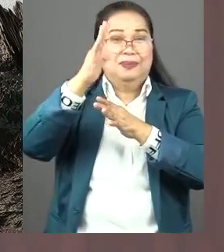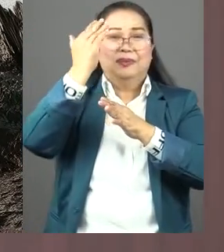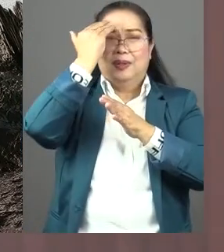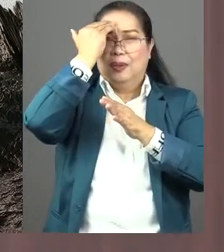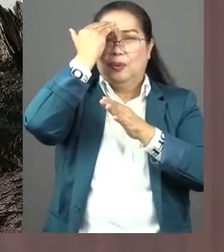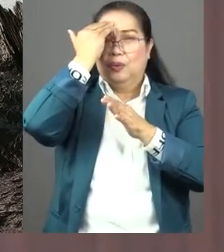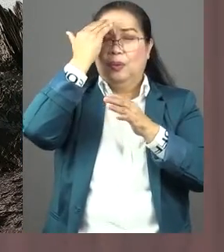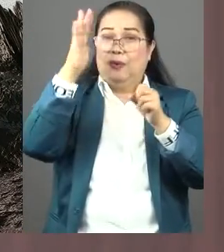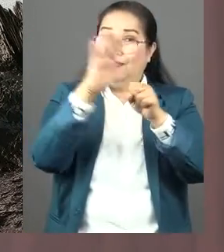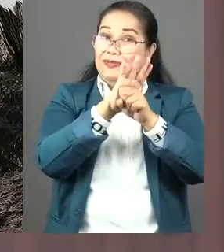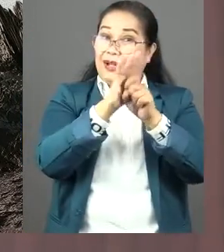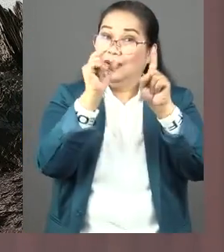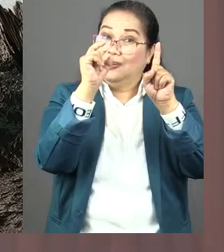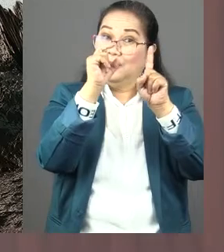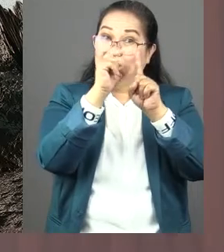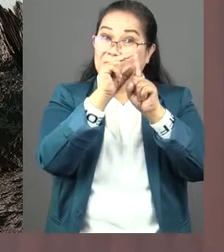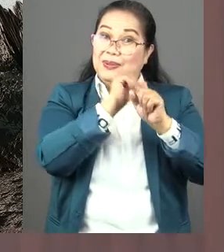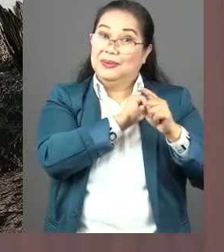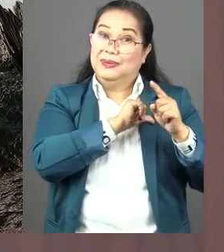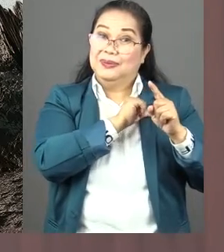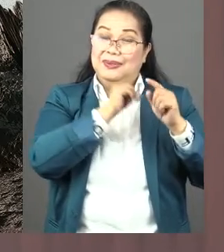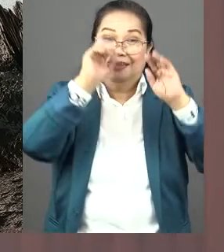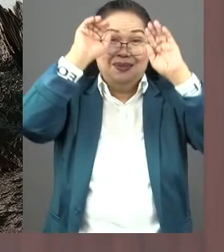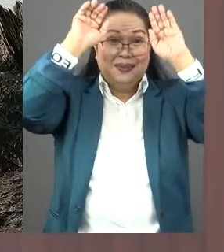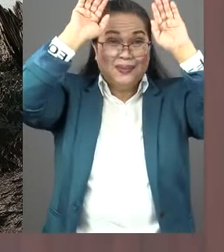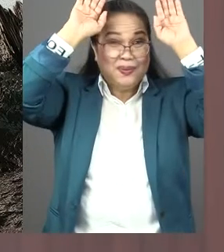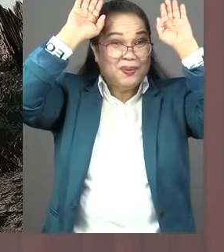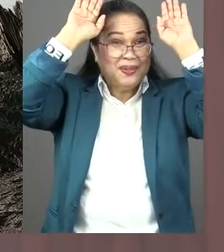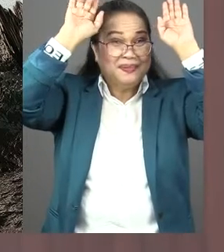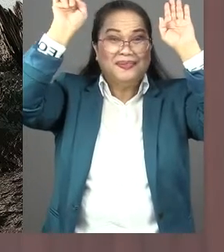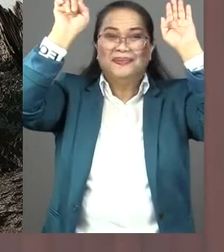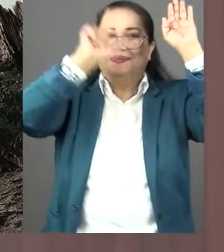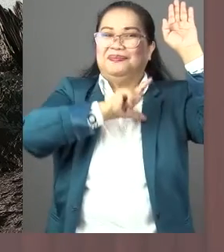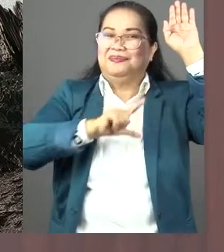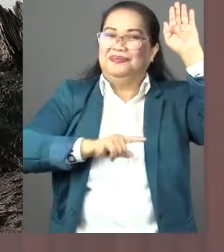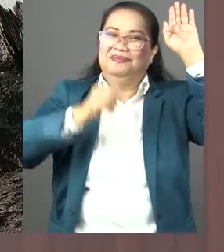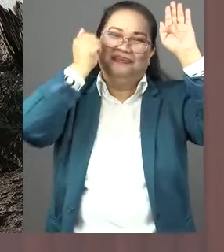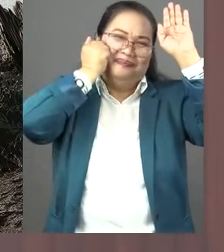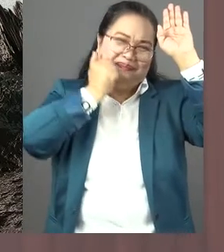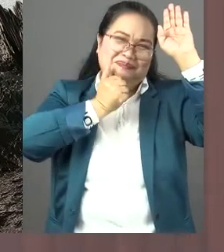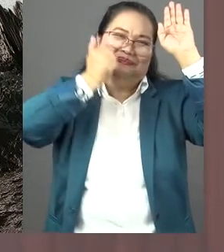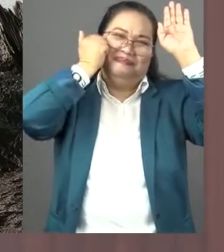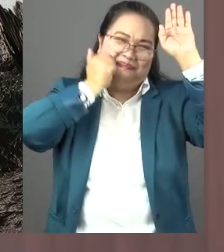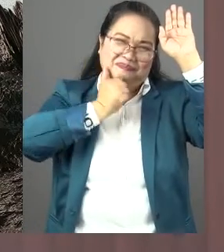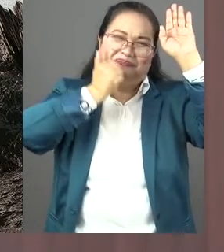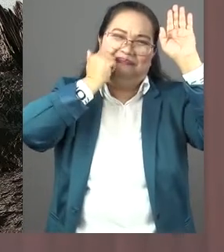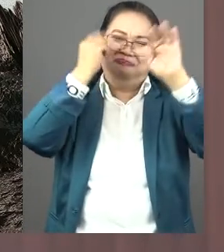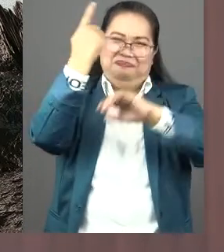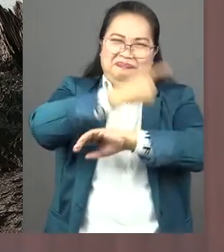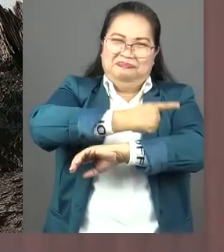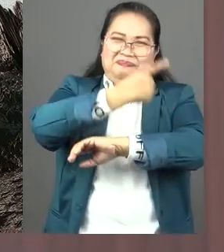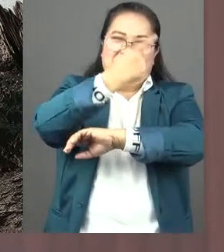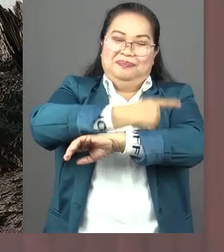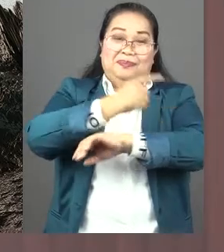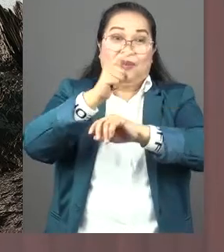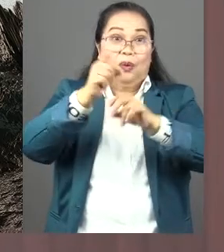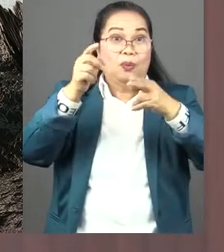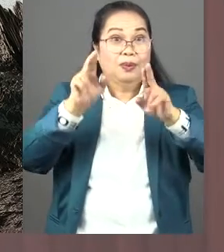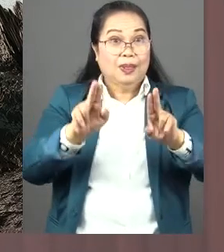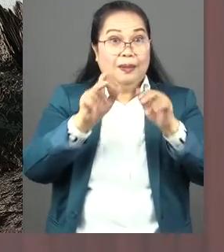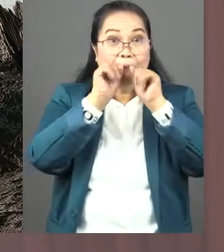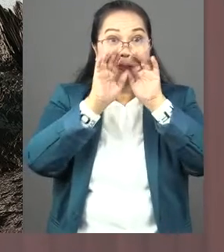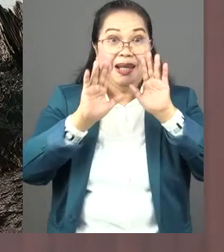with the Word and the attitude of surrender to the Lord, day by day, moment by moment. What are the consequences, the